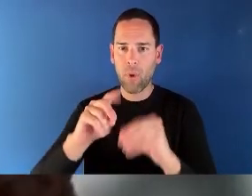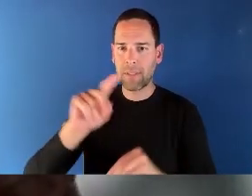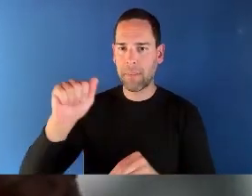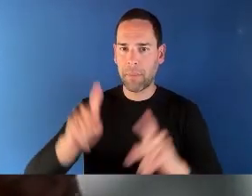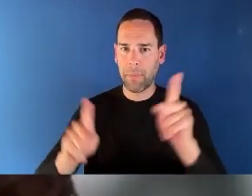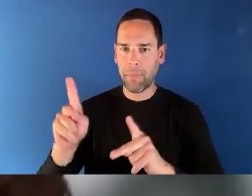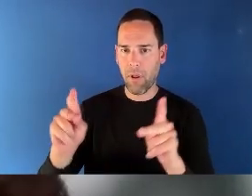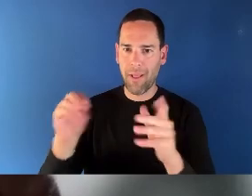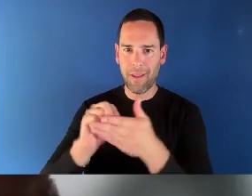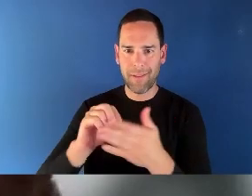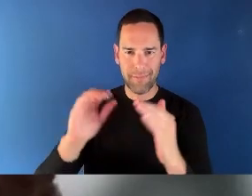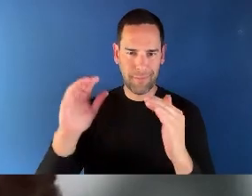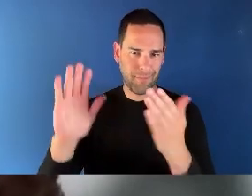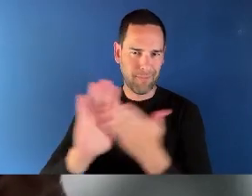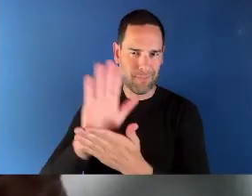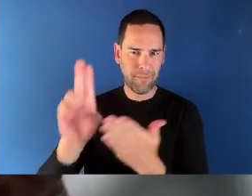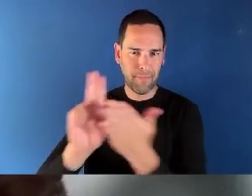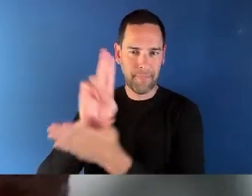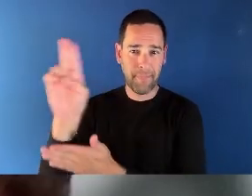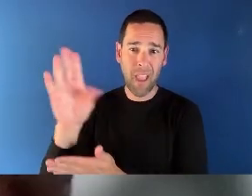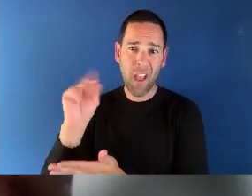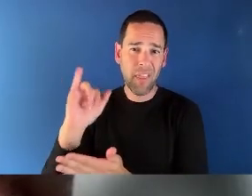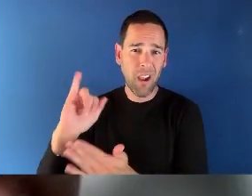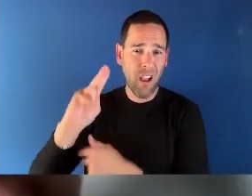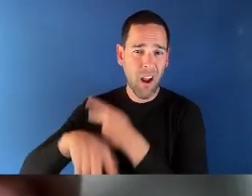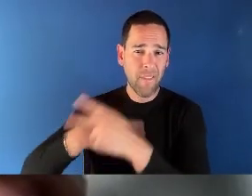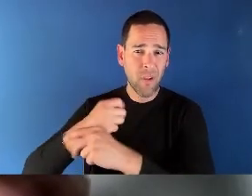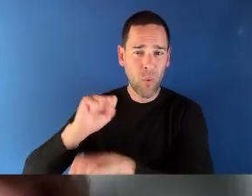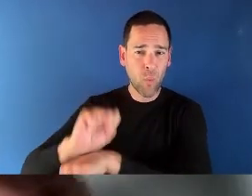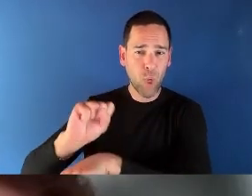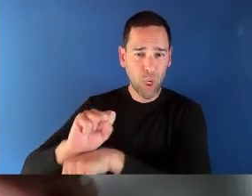in the work addressing the obstacles in higher education.